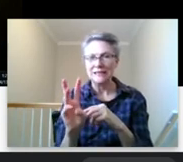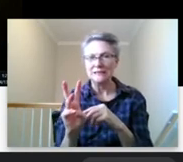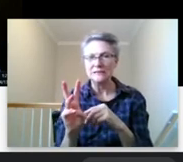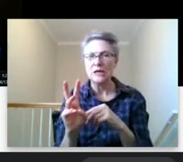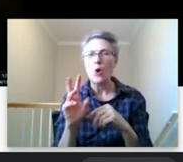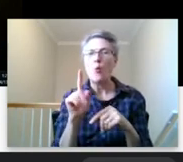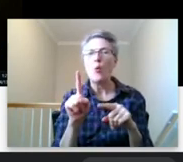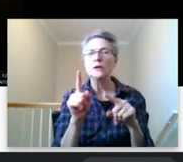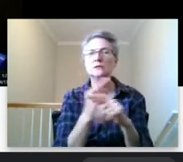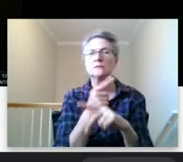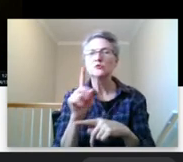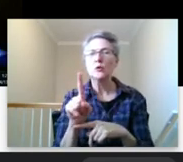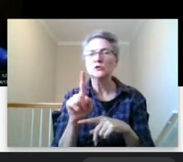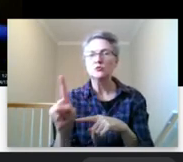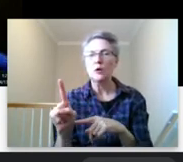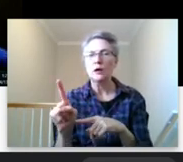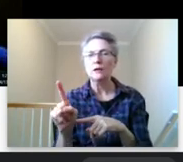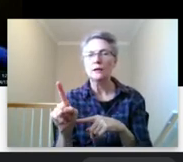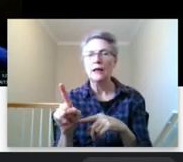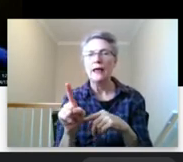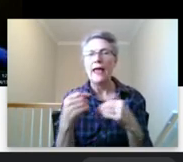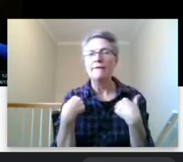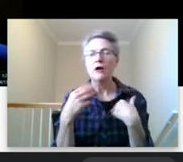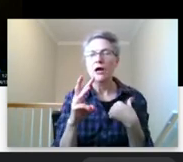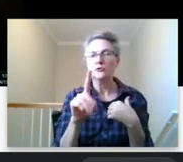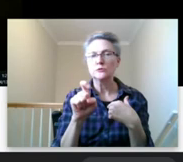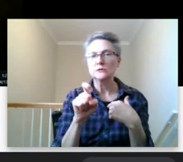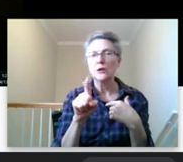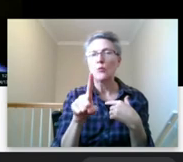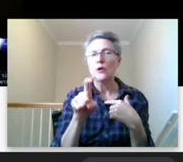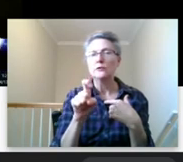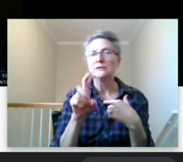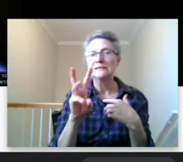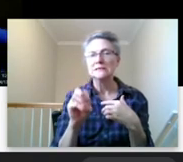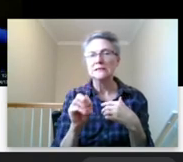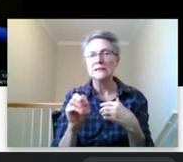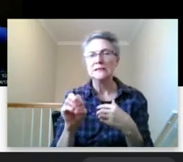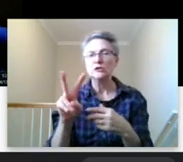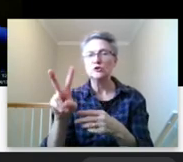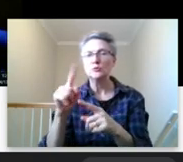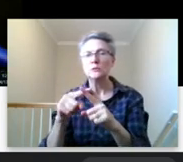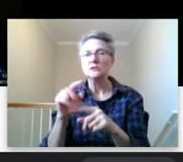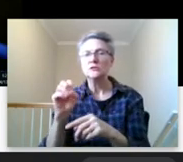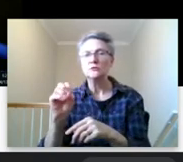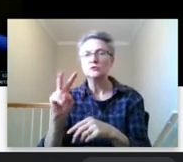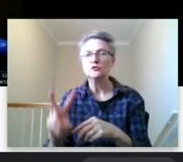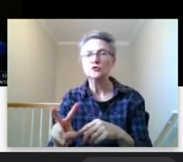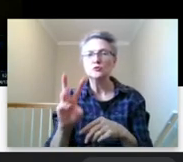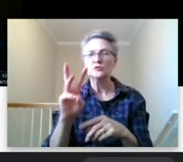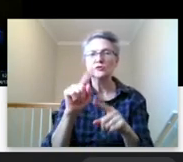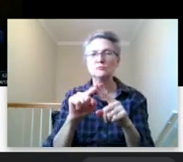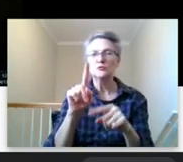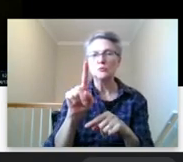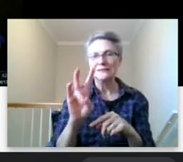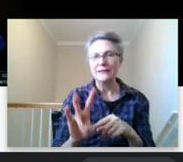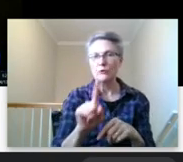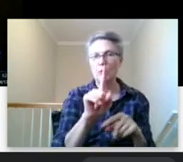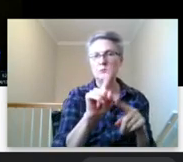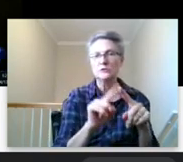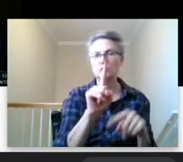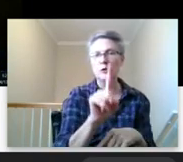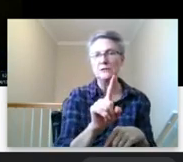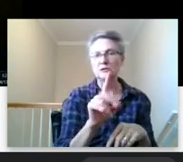times 1 is 1. And then I can go ahead and add 0 plus 2 is 2, 6 plus 1 is 7, and 1 plus